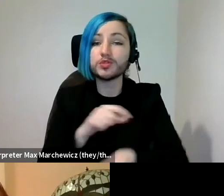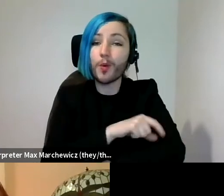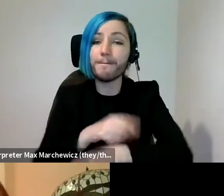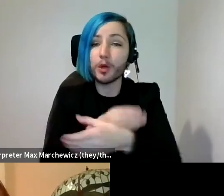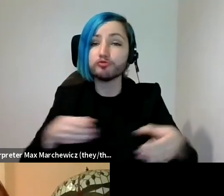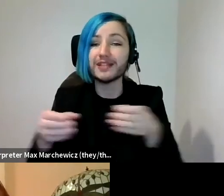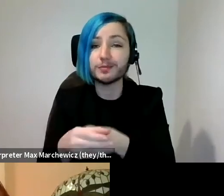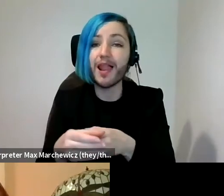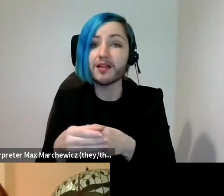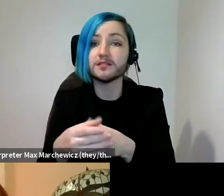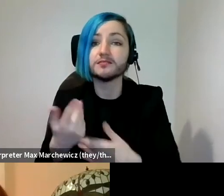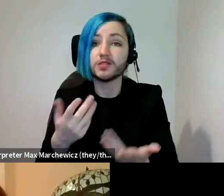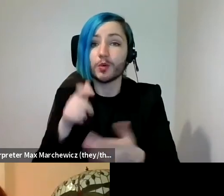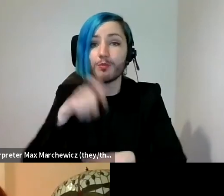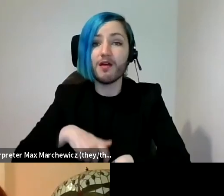need